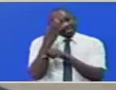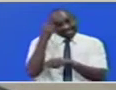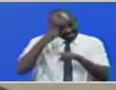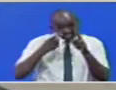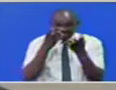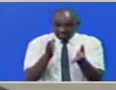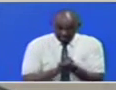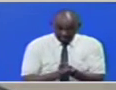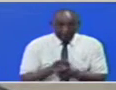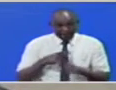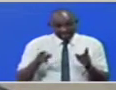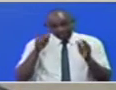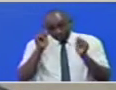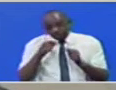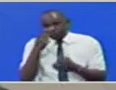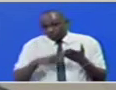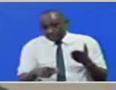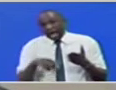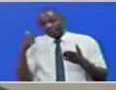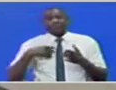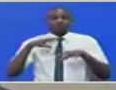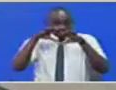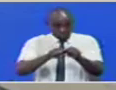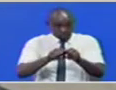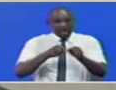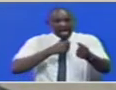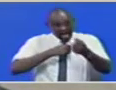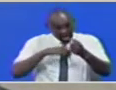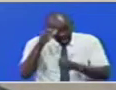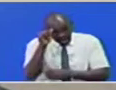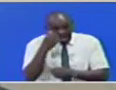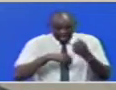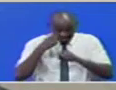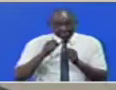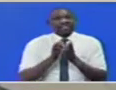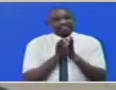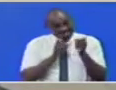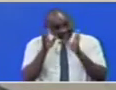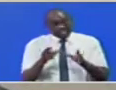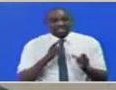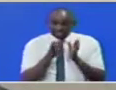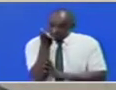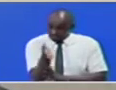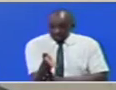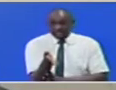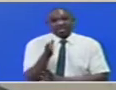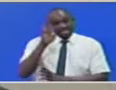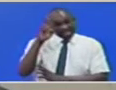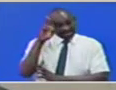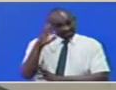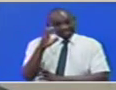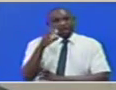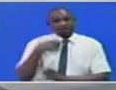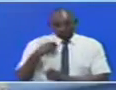years. For now, Robert Pavel Oimeke takes over as the acting director general. Osike is presently the ERC director for